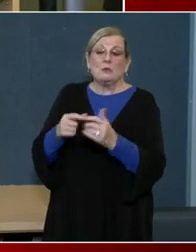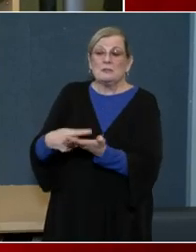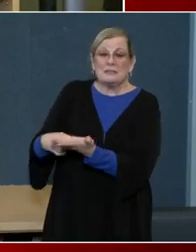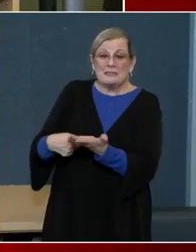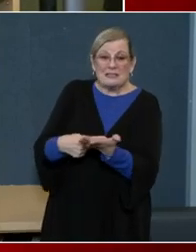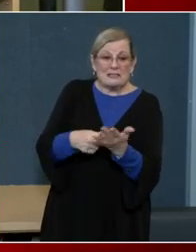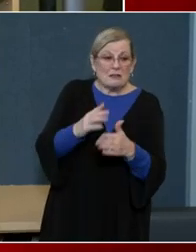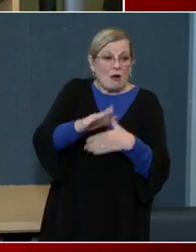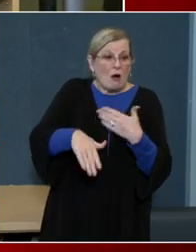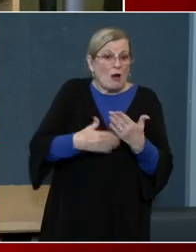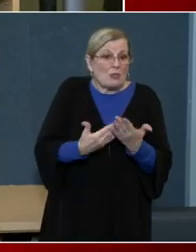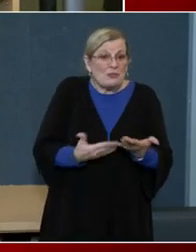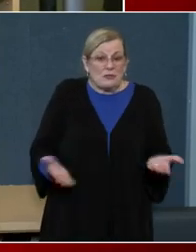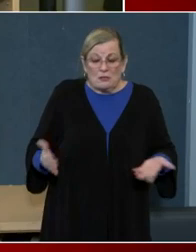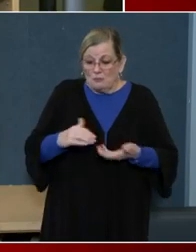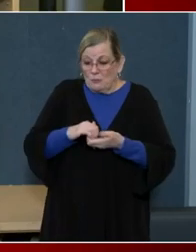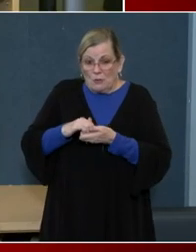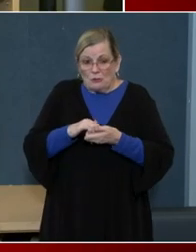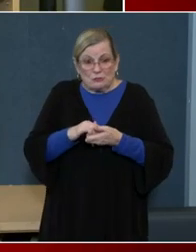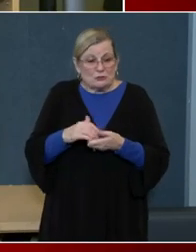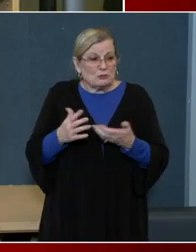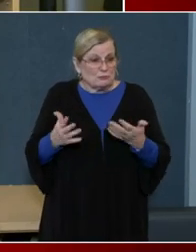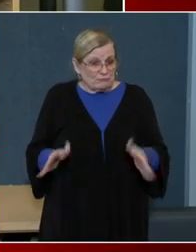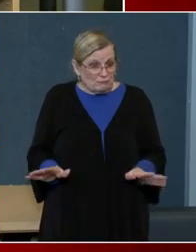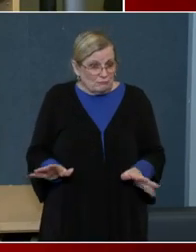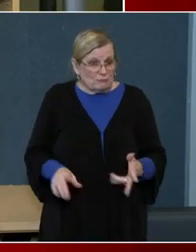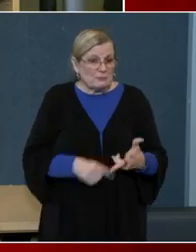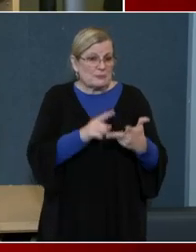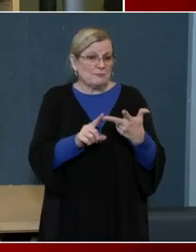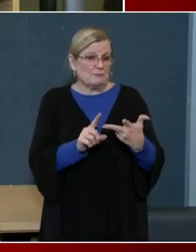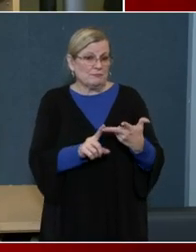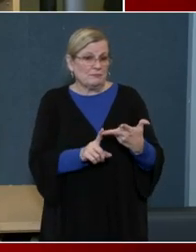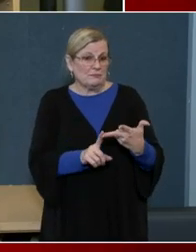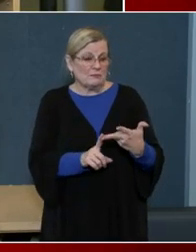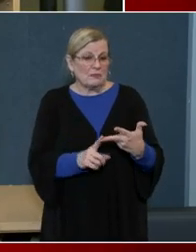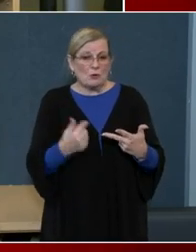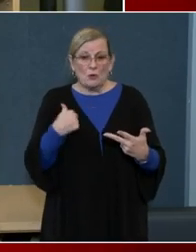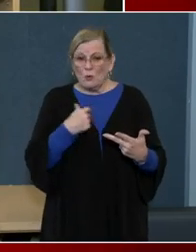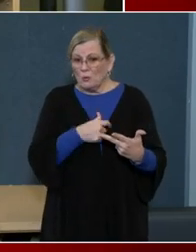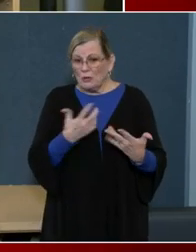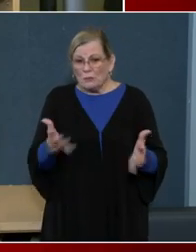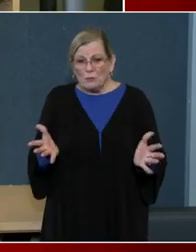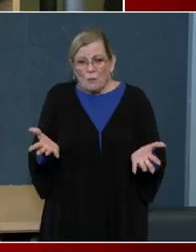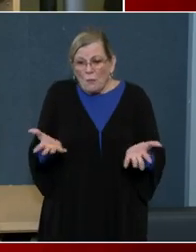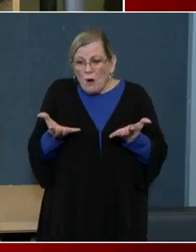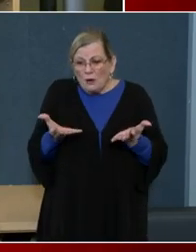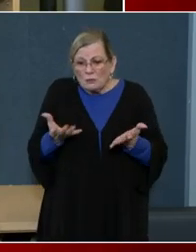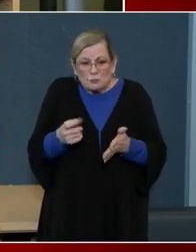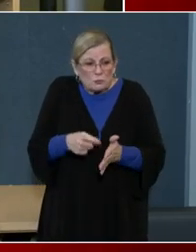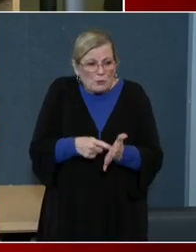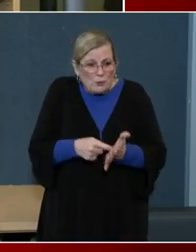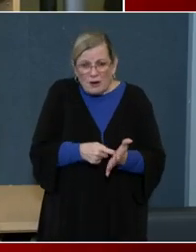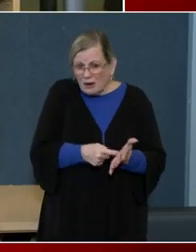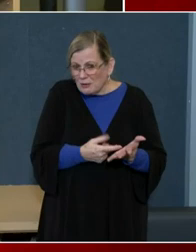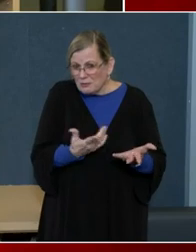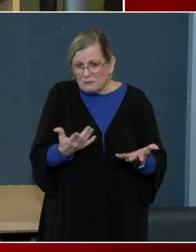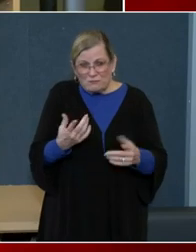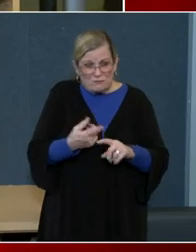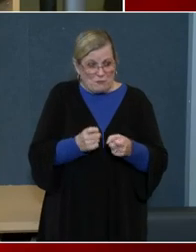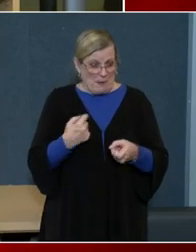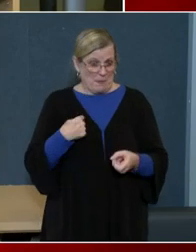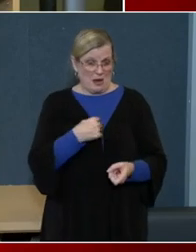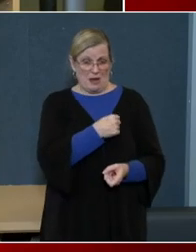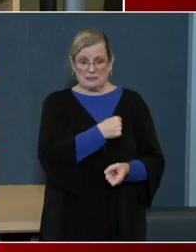our union partners around what will be required of them and what will be required of us as we track